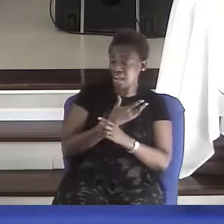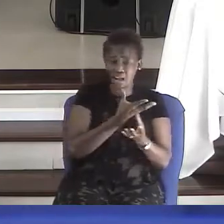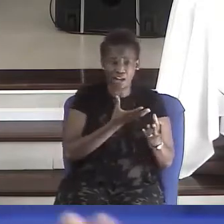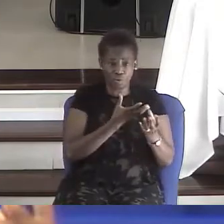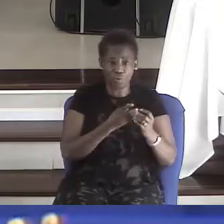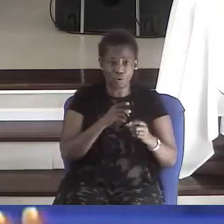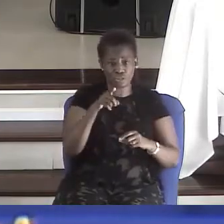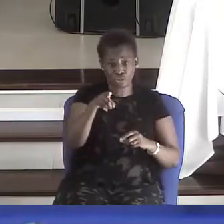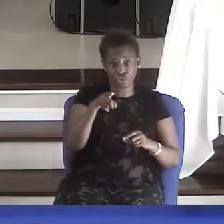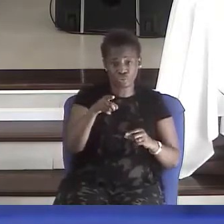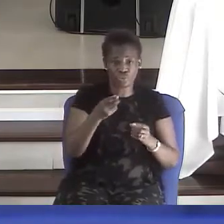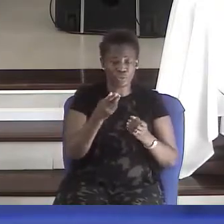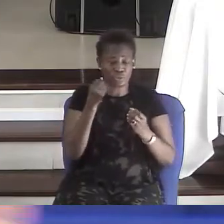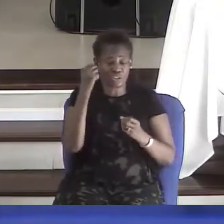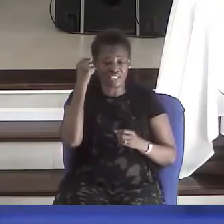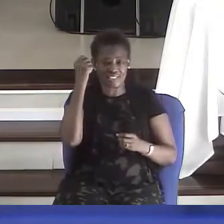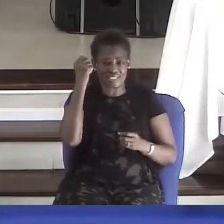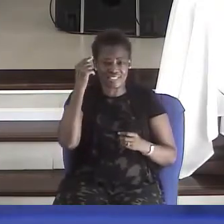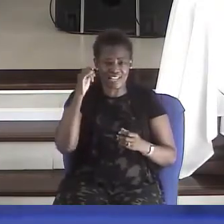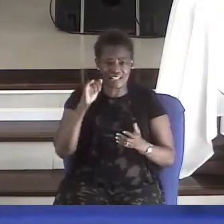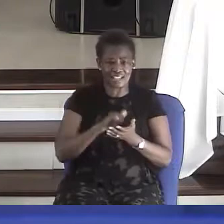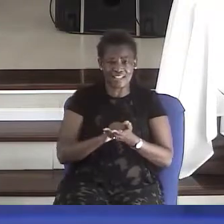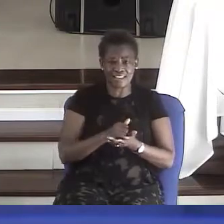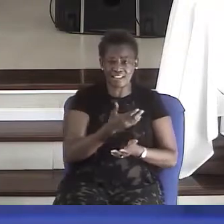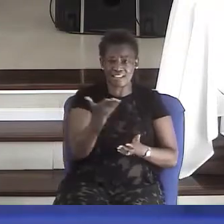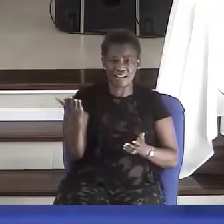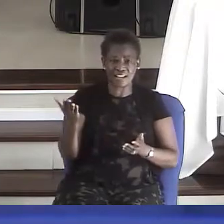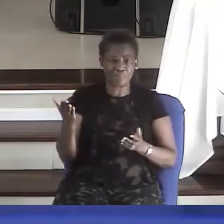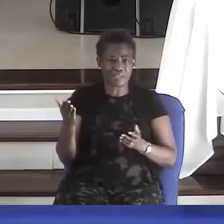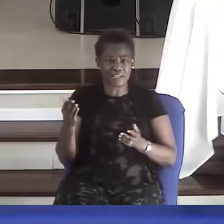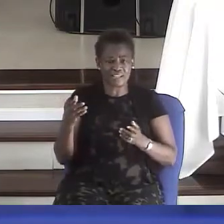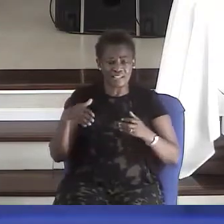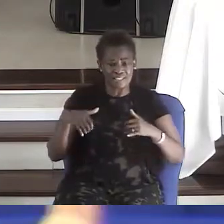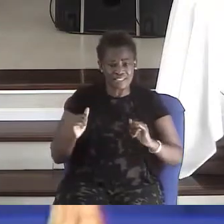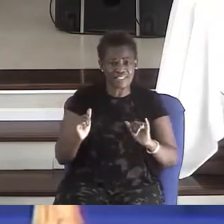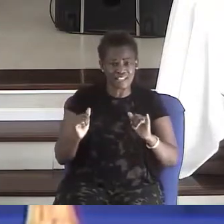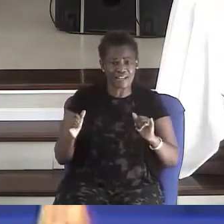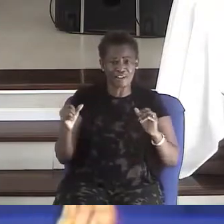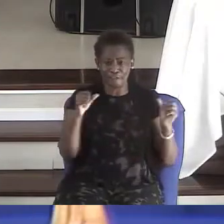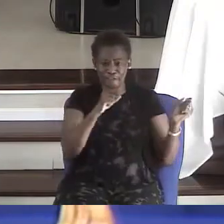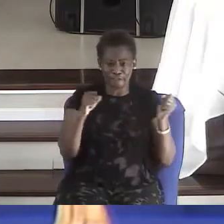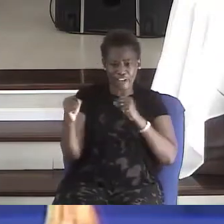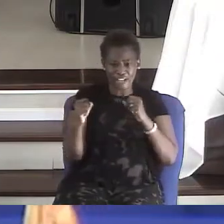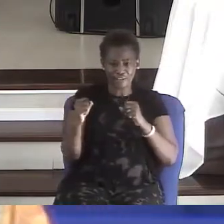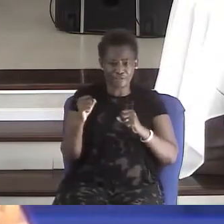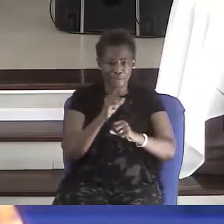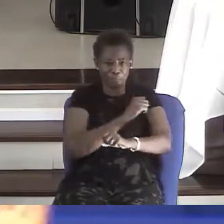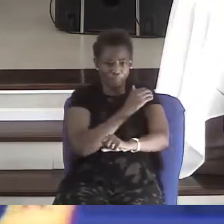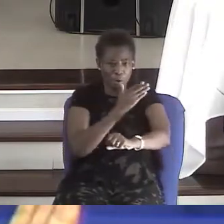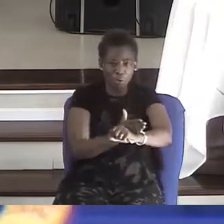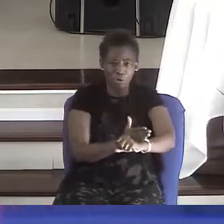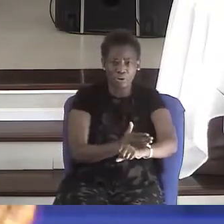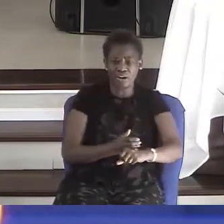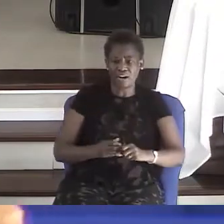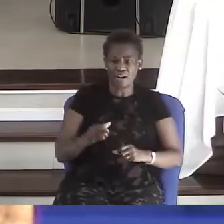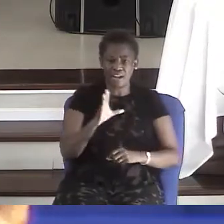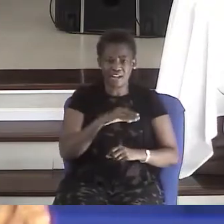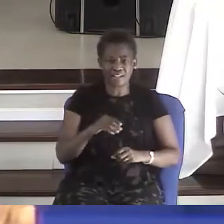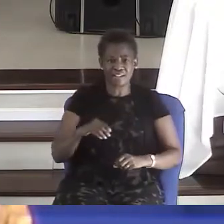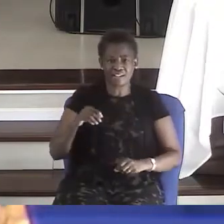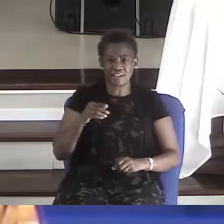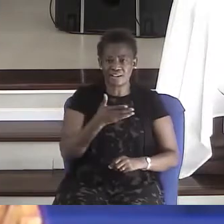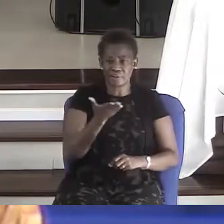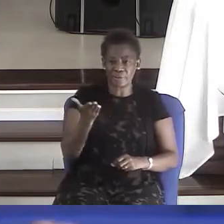power in the governance of the world. And there's going to be one world leader who